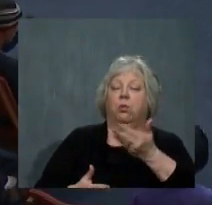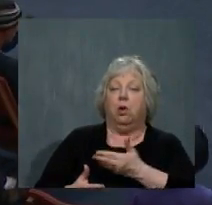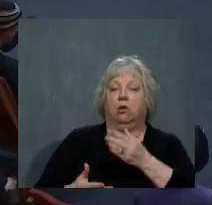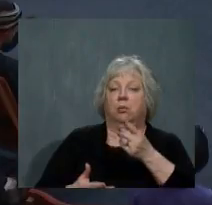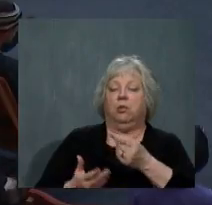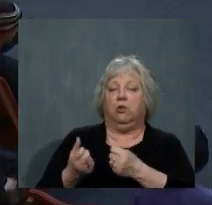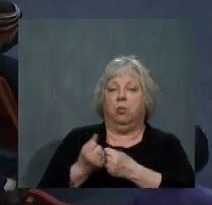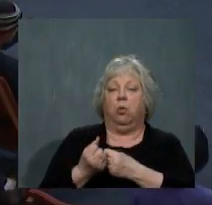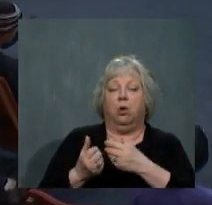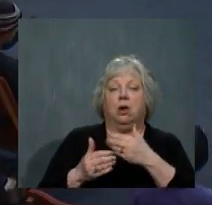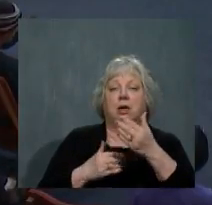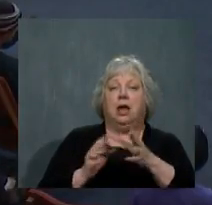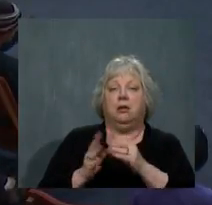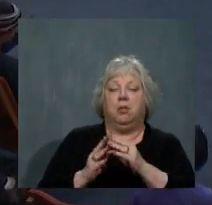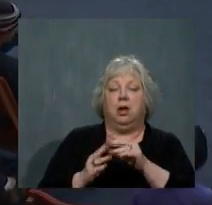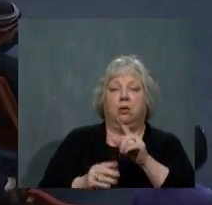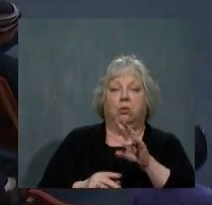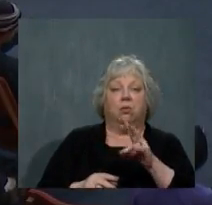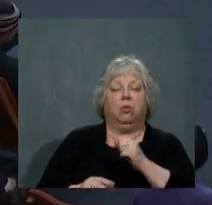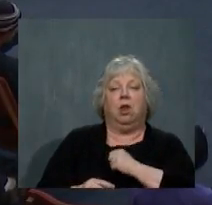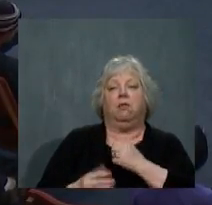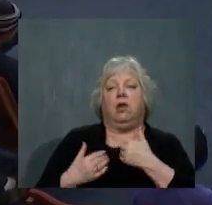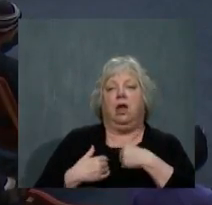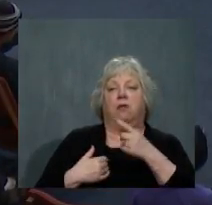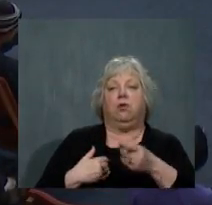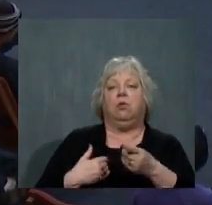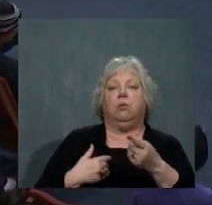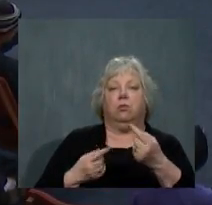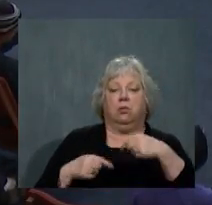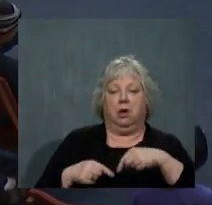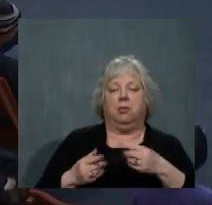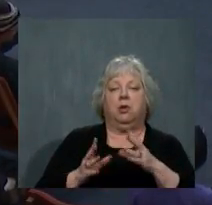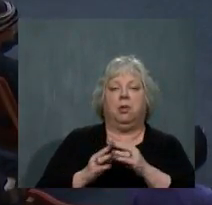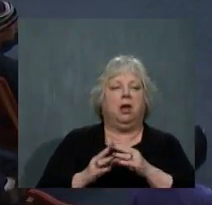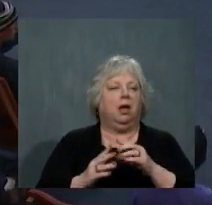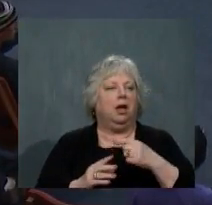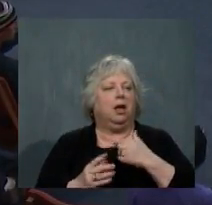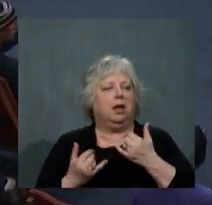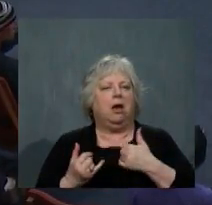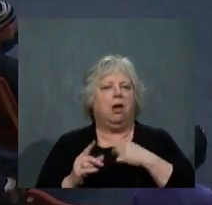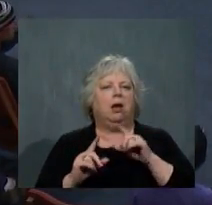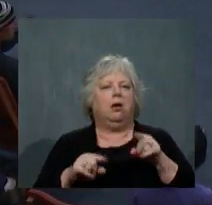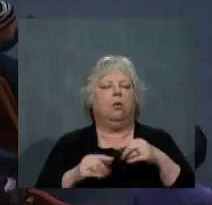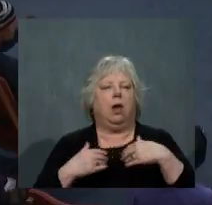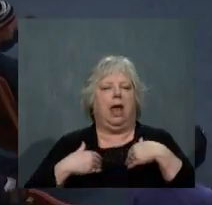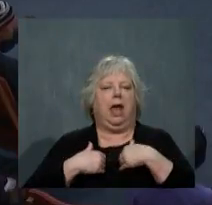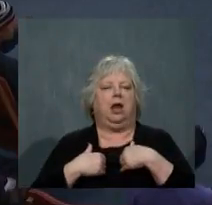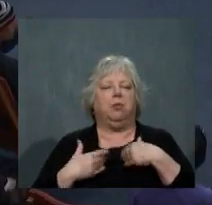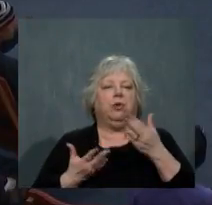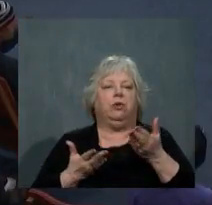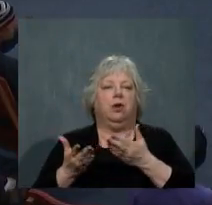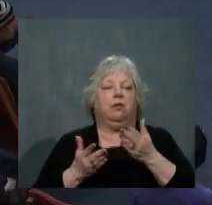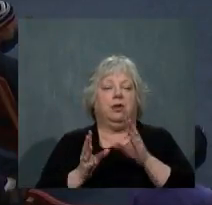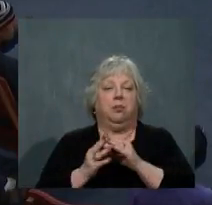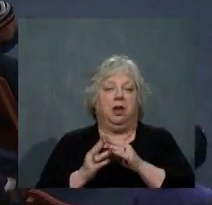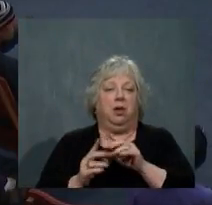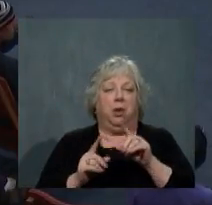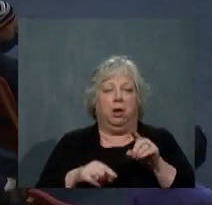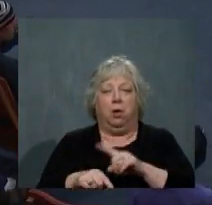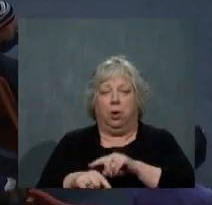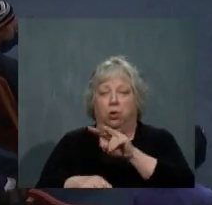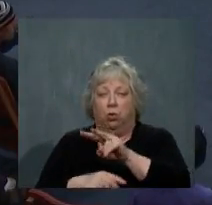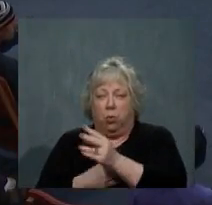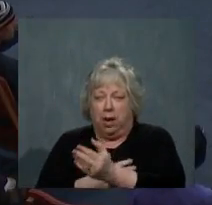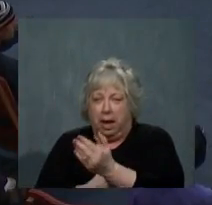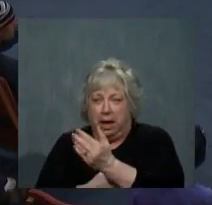at our next meeting on the 27th, where we're going to be discussing those very things. Now, I go to animal service meetings, and we go at 2 a.m. and 5